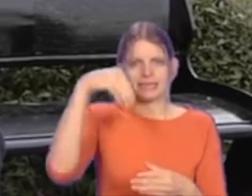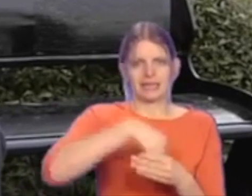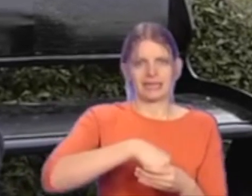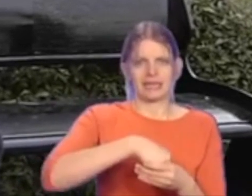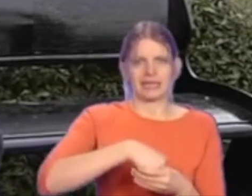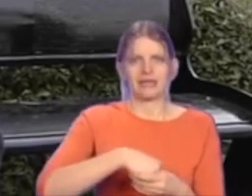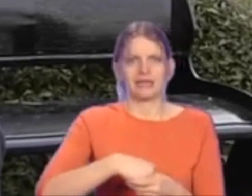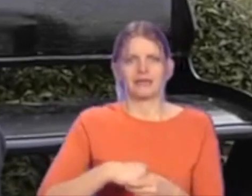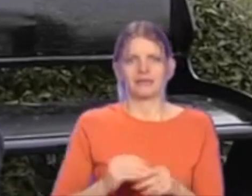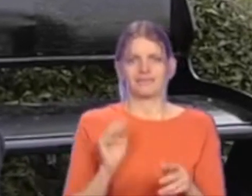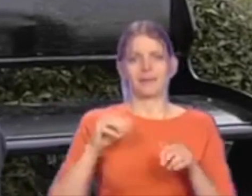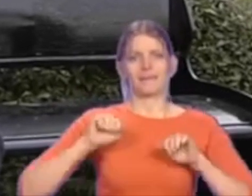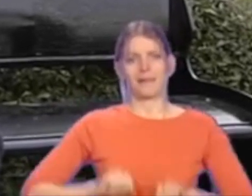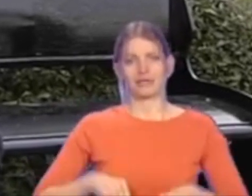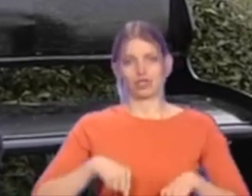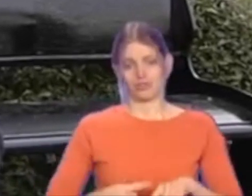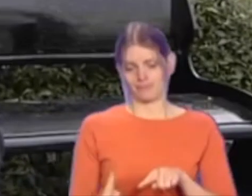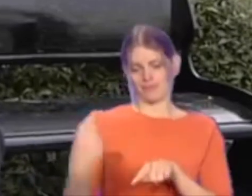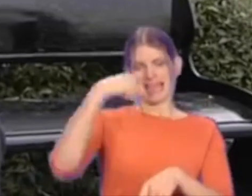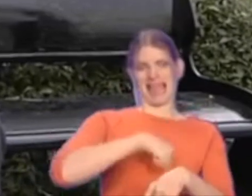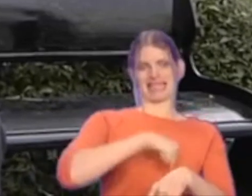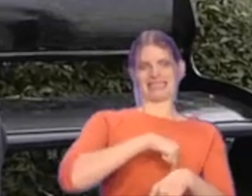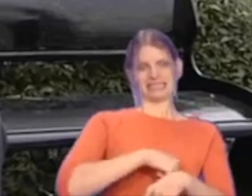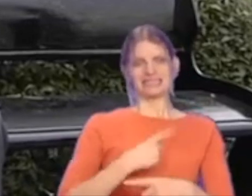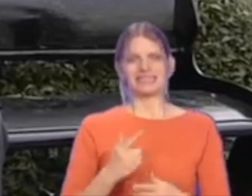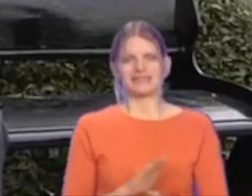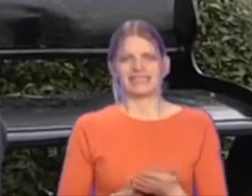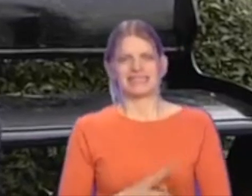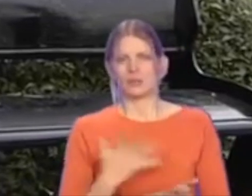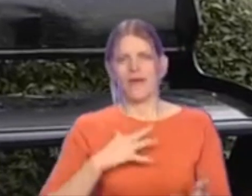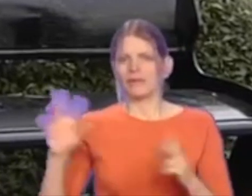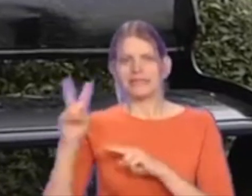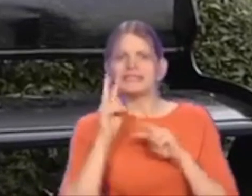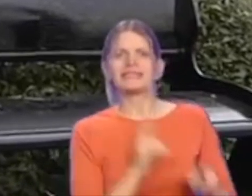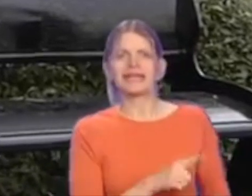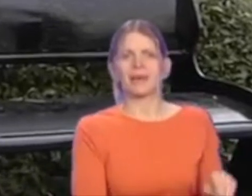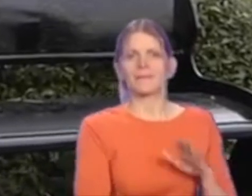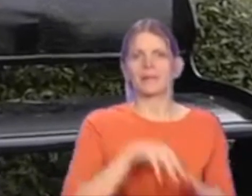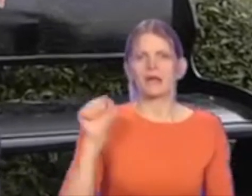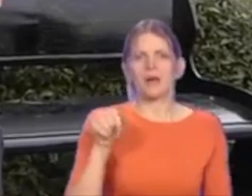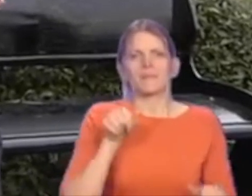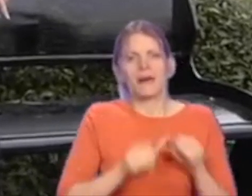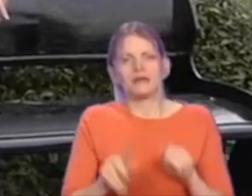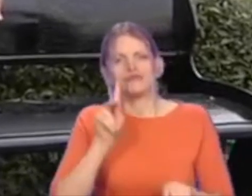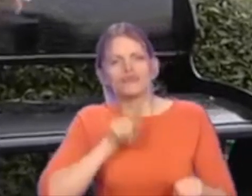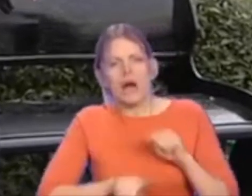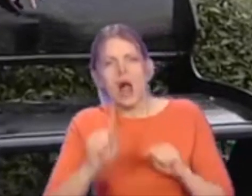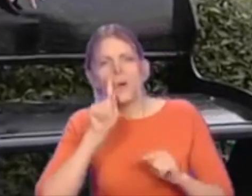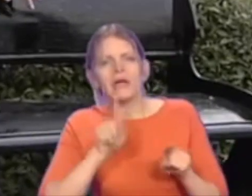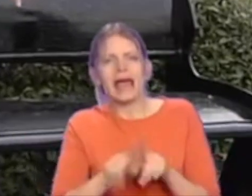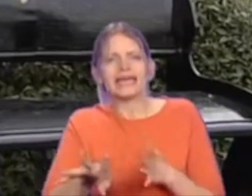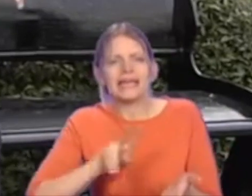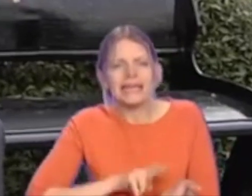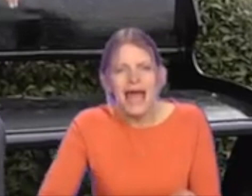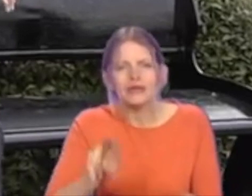out, there are people that way. There doesn't seem to be anyone on that side. So the natural thing to do would be to be on this side of the bench and try and pick it up